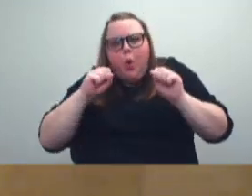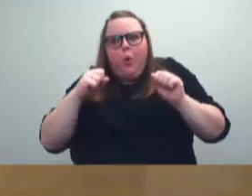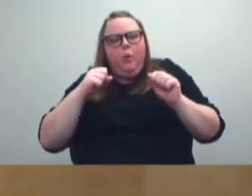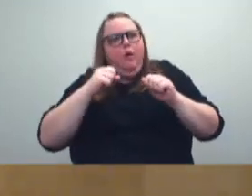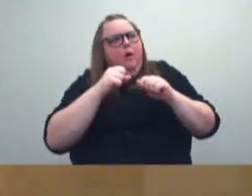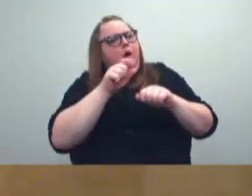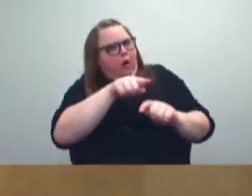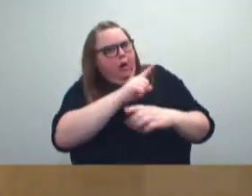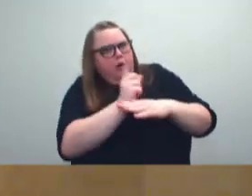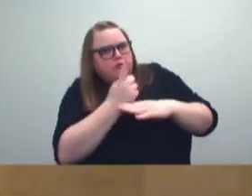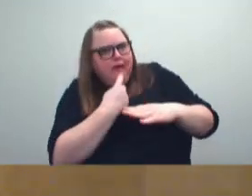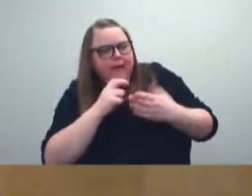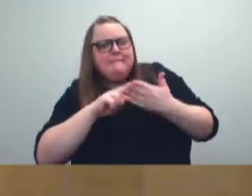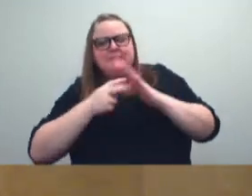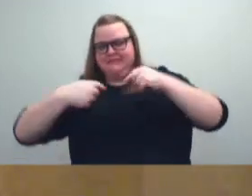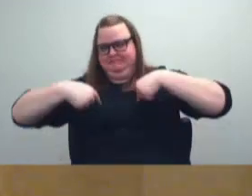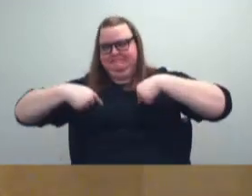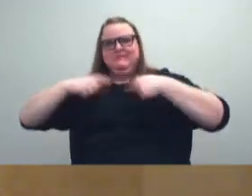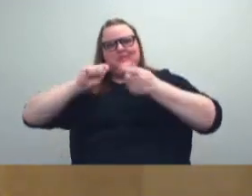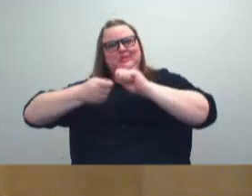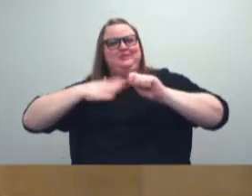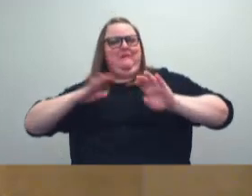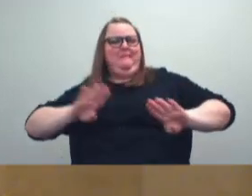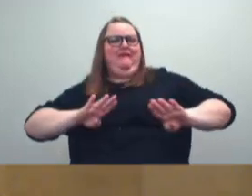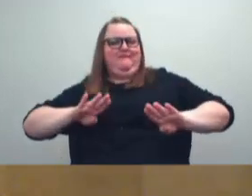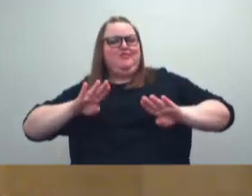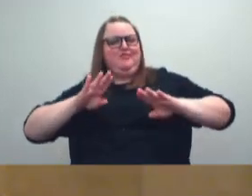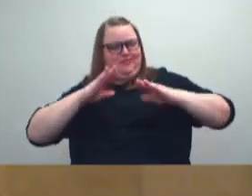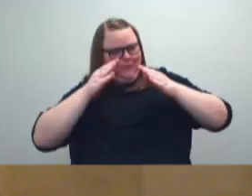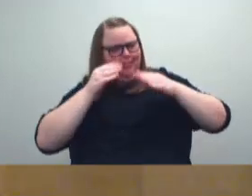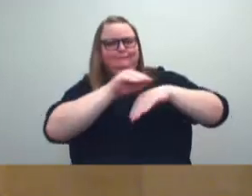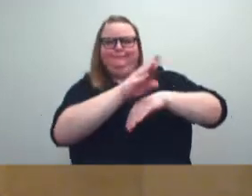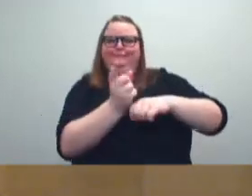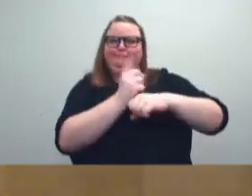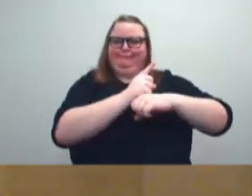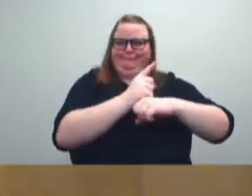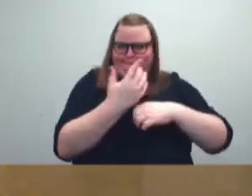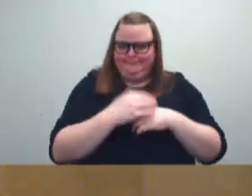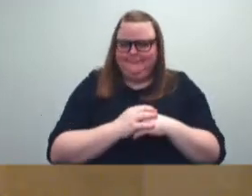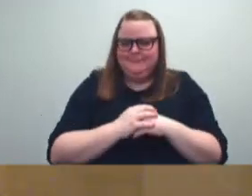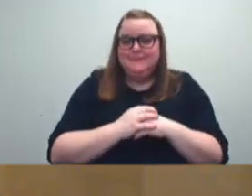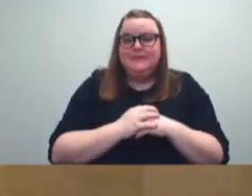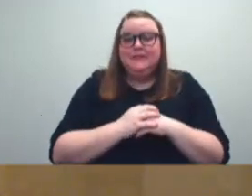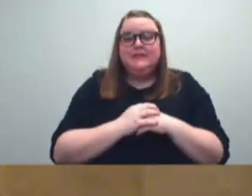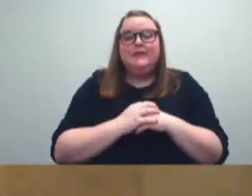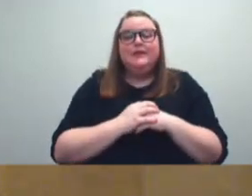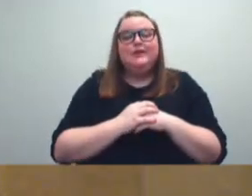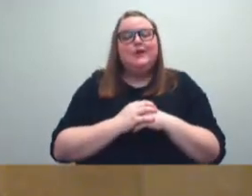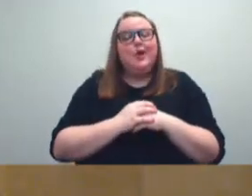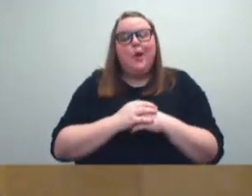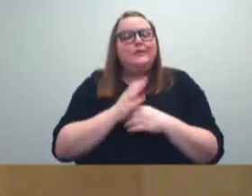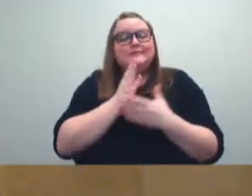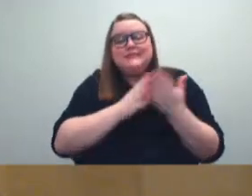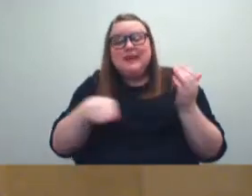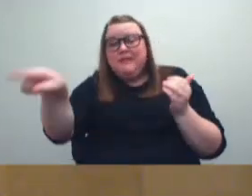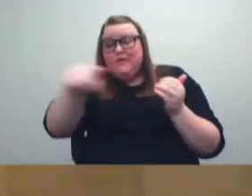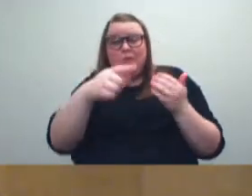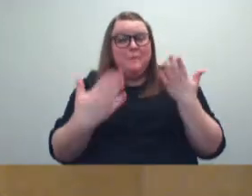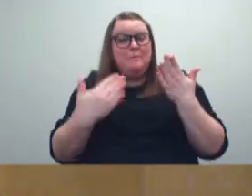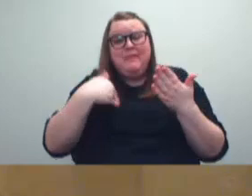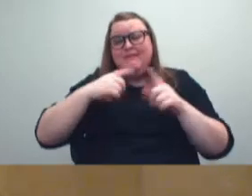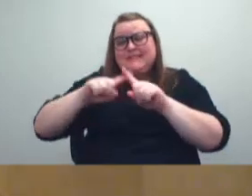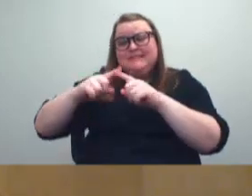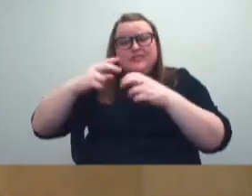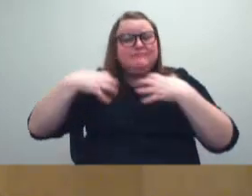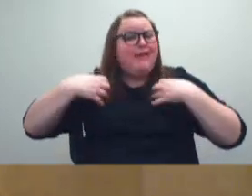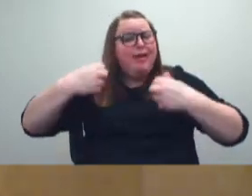asking, is that you do your part. No one knows exactly everything you deal with. Some of you have different health issues already. Some of them, I know people who